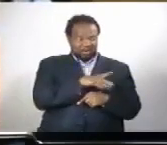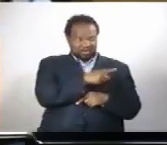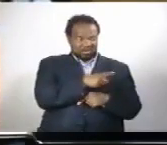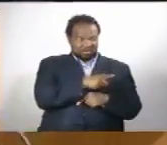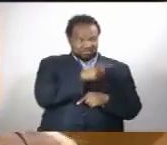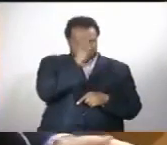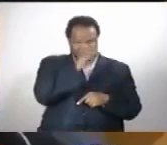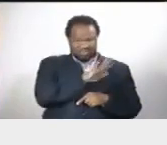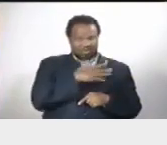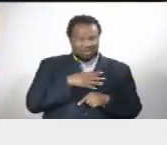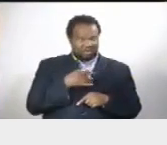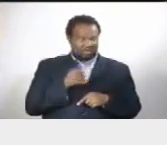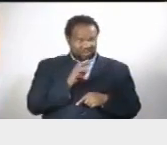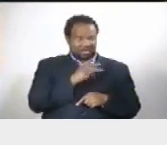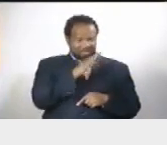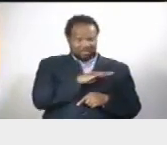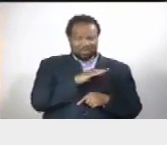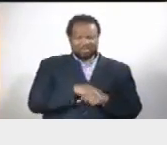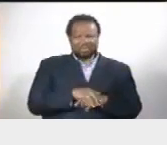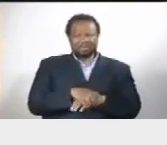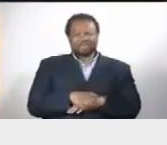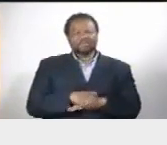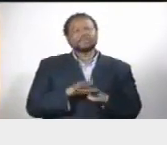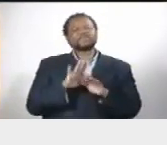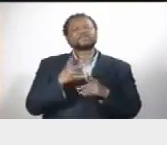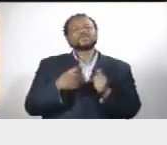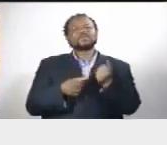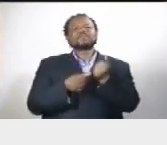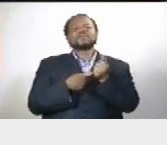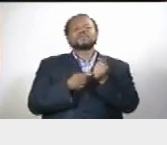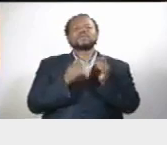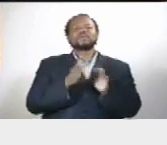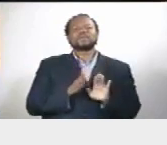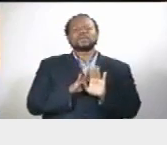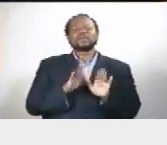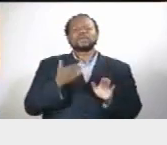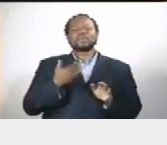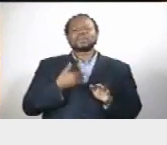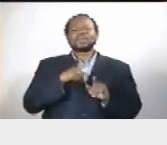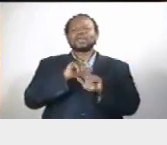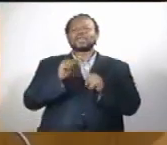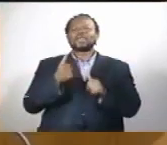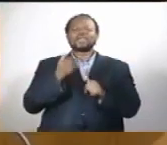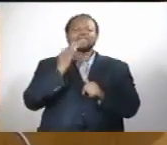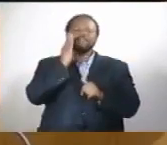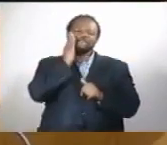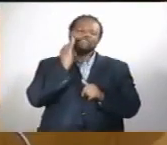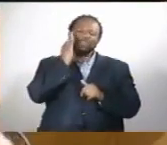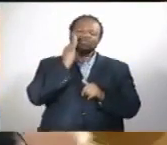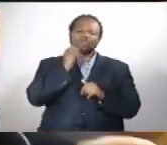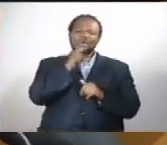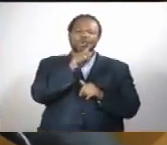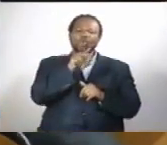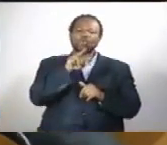Well, Honourable Speaker, Honourable Deputy President, the French King Louis XIV is remembered